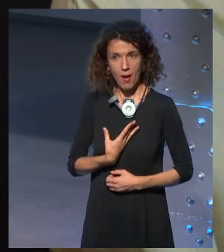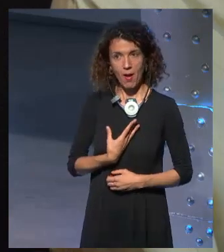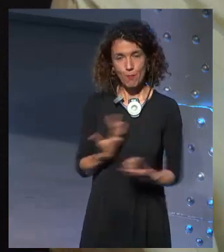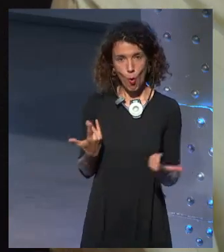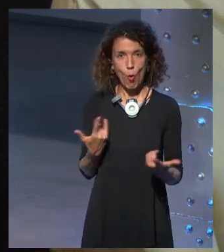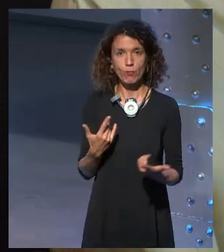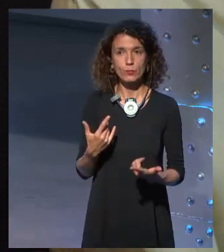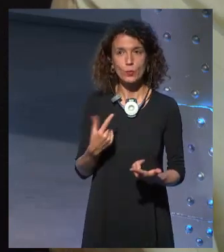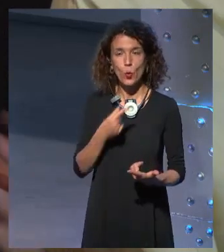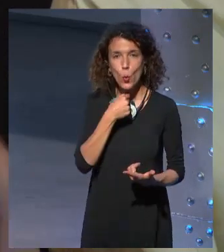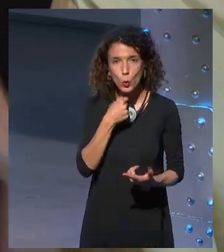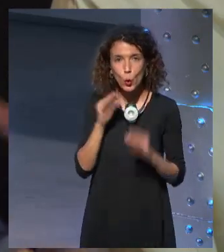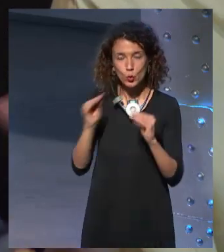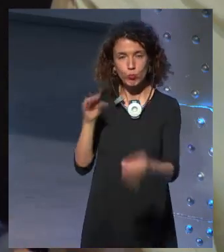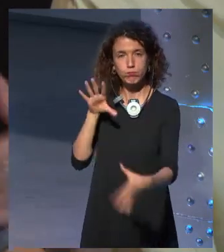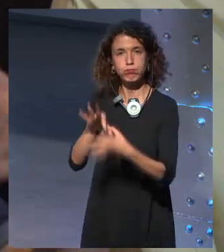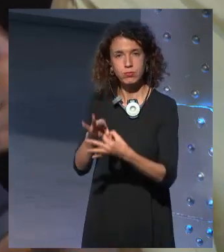much with the